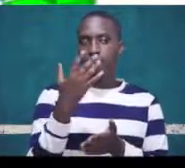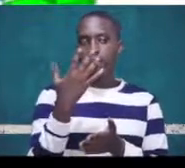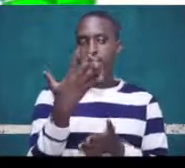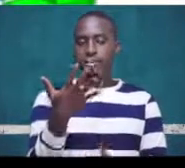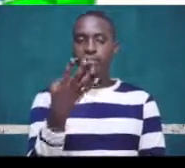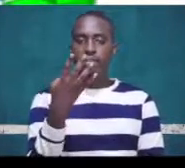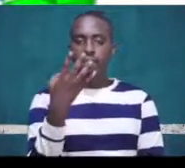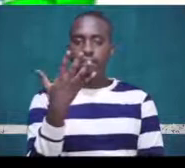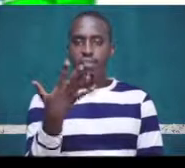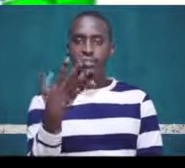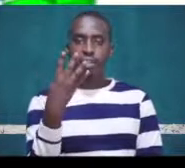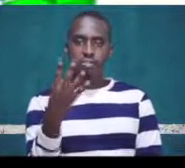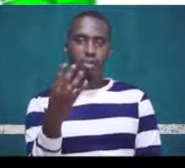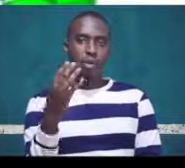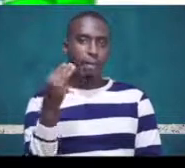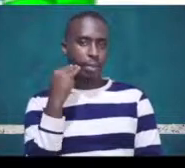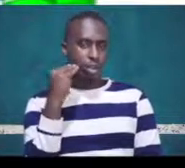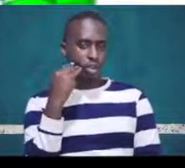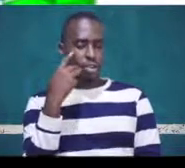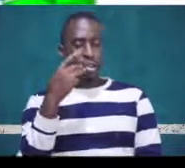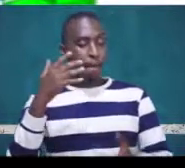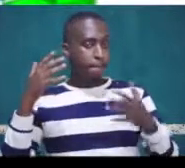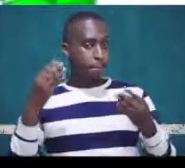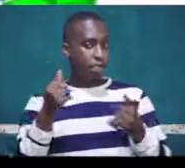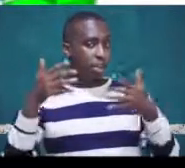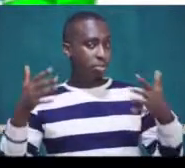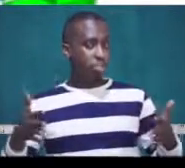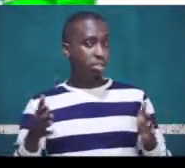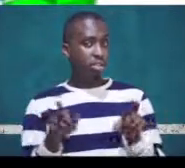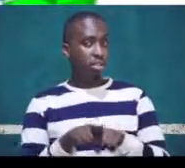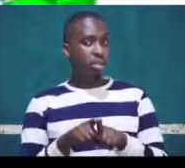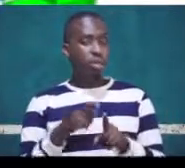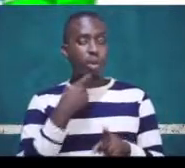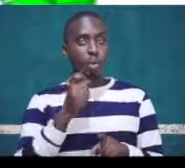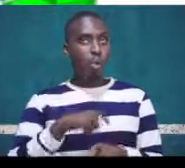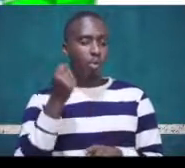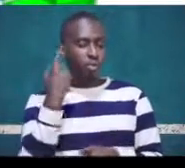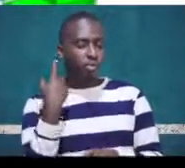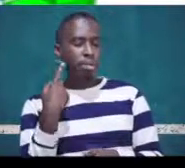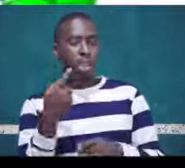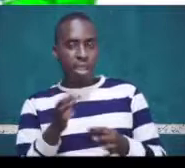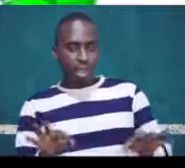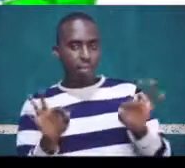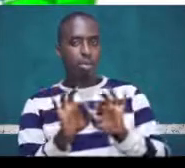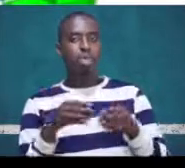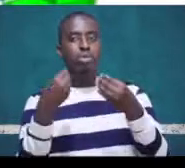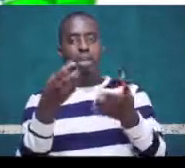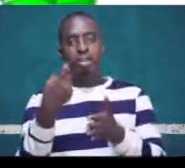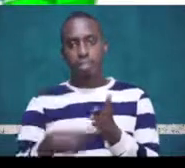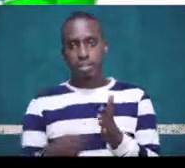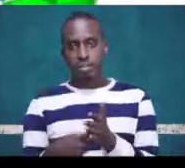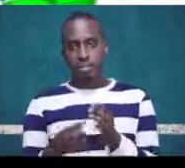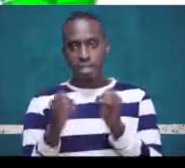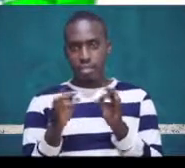big, and that's why you need to understand how important it is to give the taxes on the things that we buy